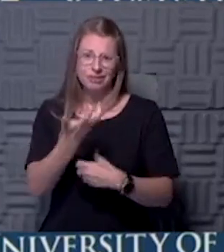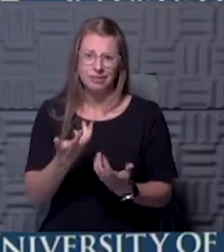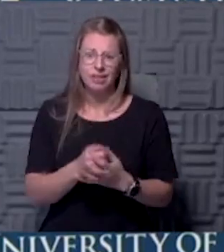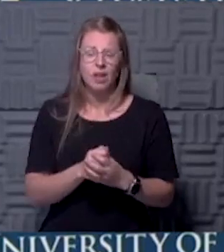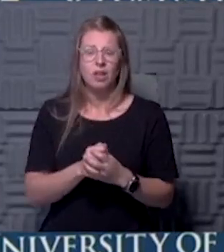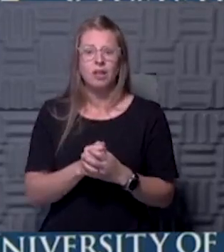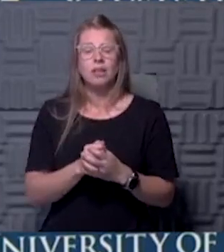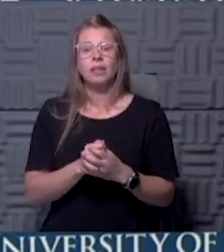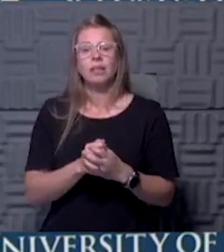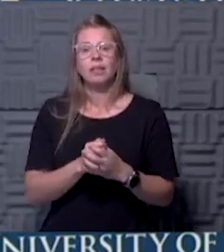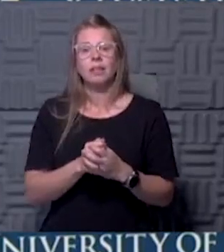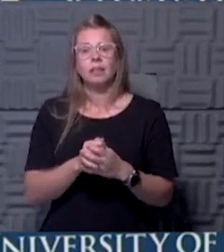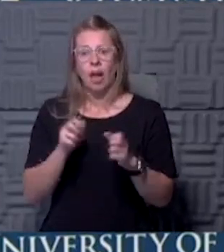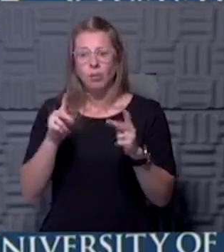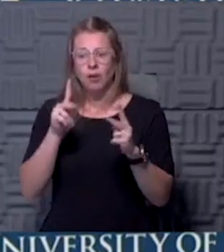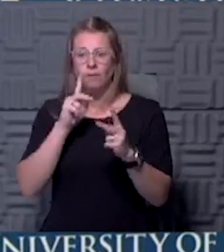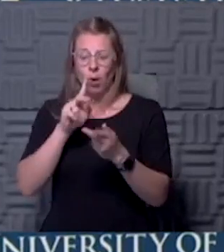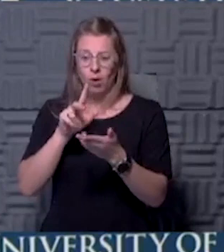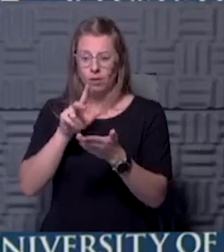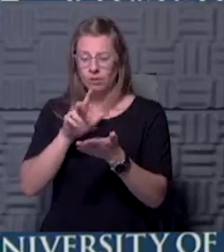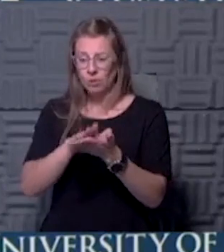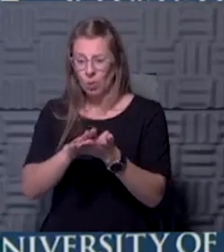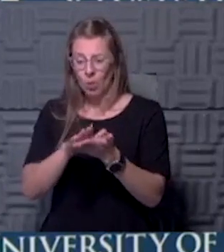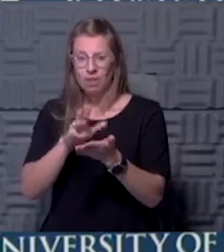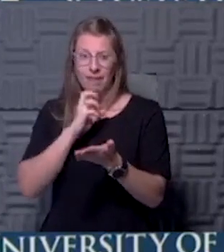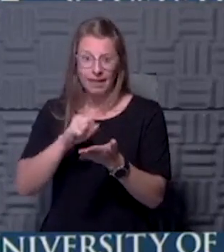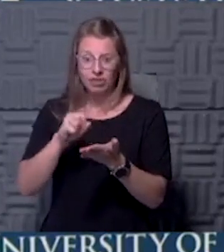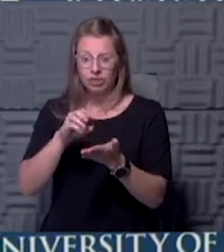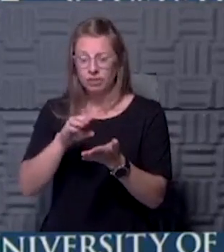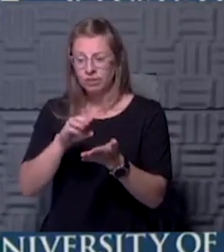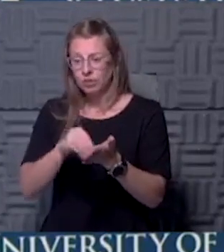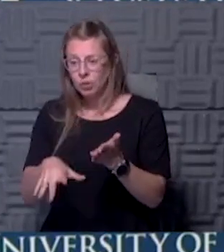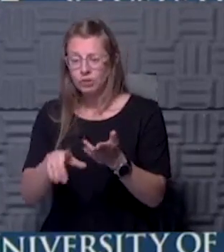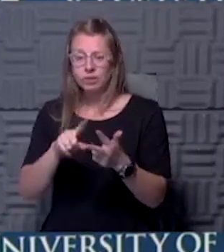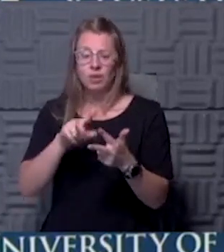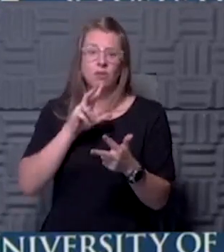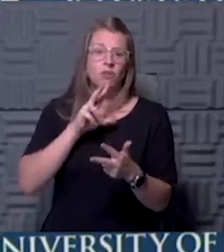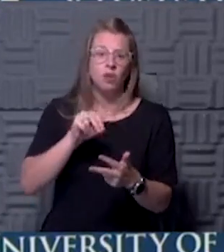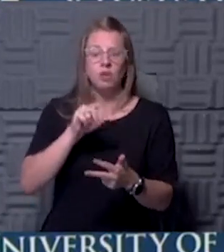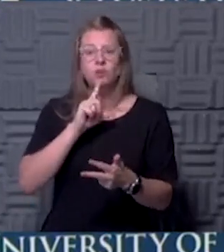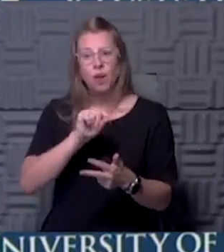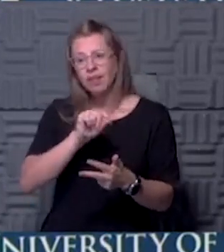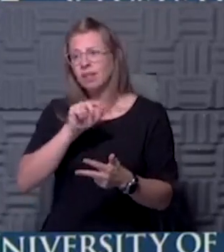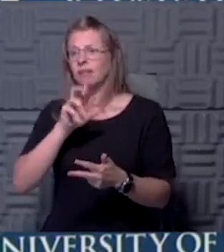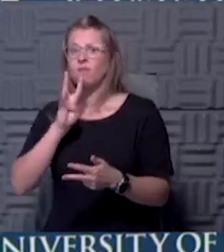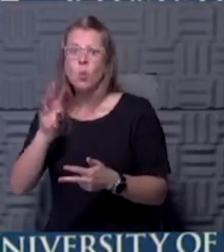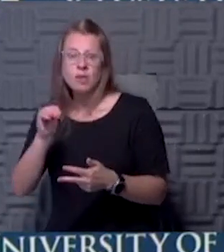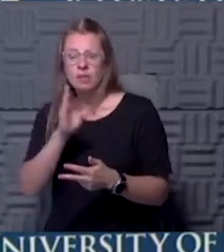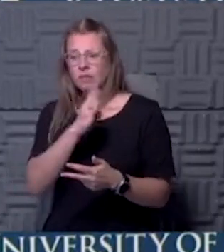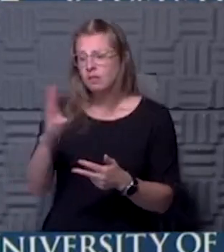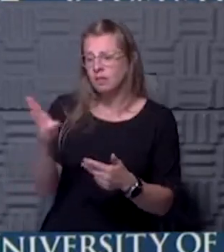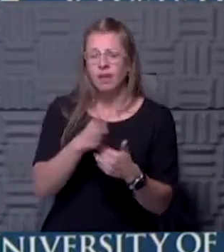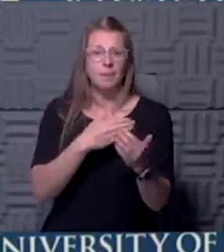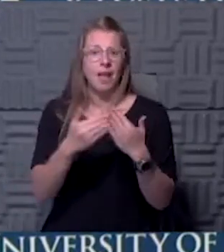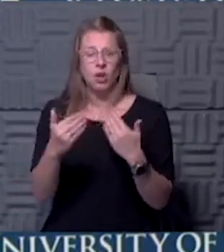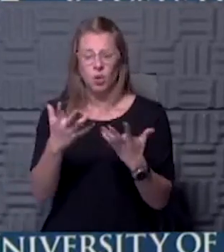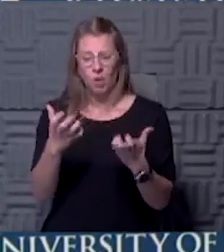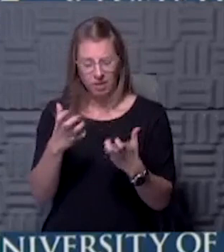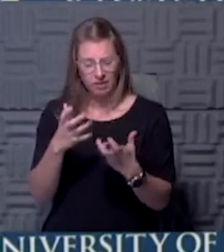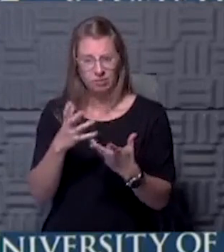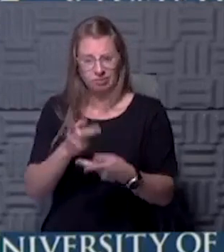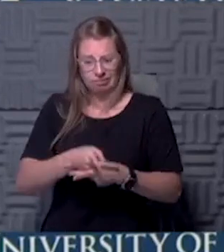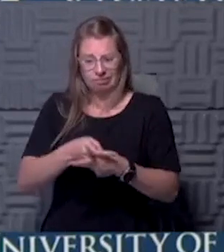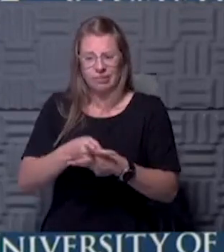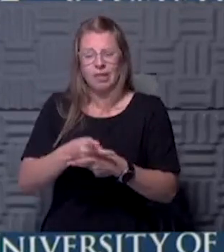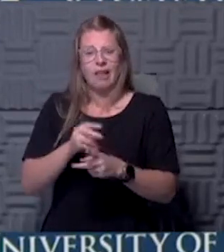of people who are school-aged, who are 20s, 30s, 40s. Without a doubt, those folks are